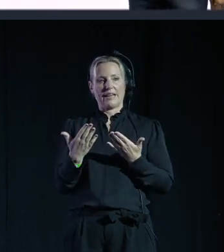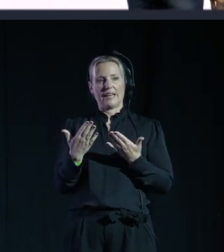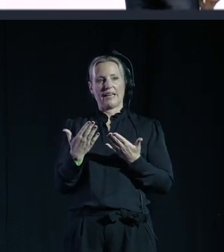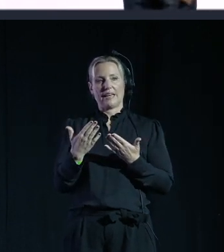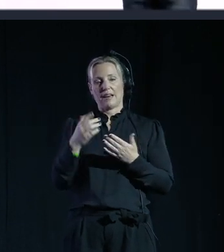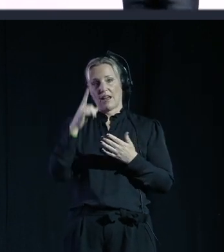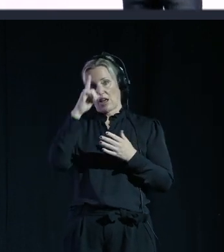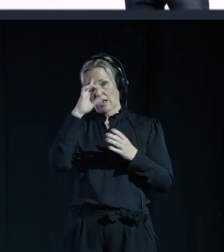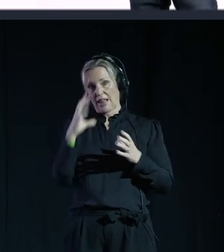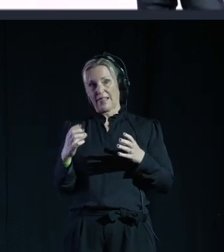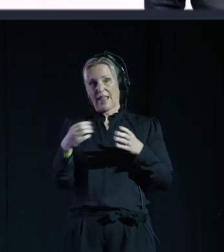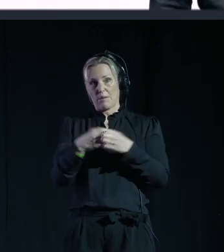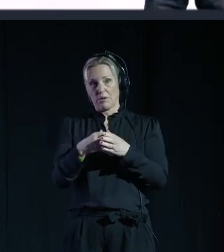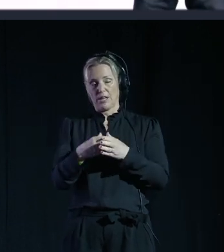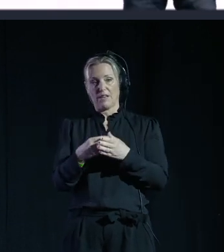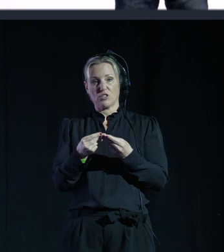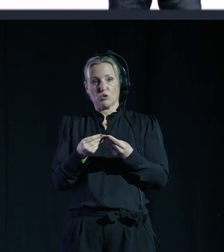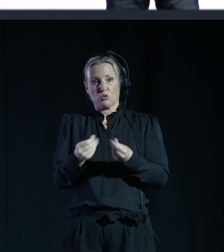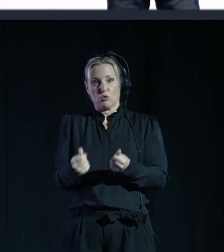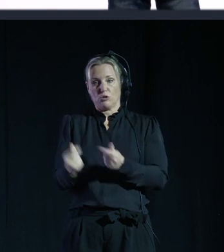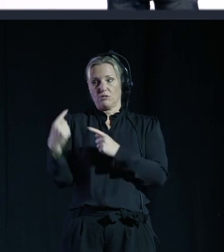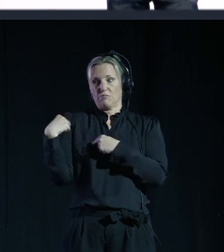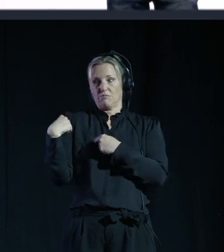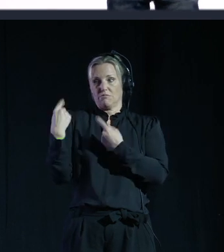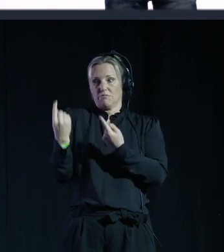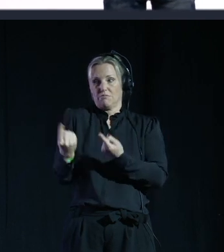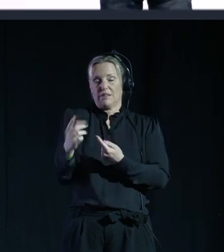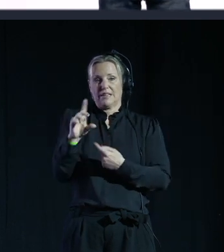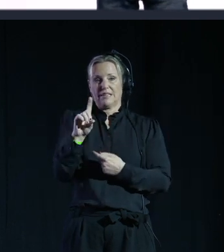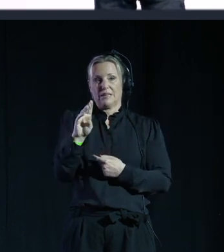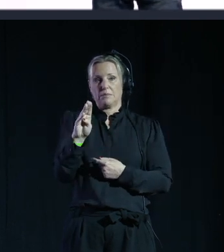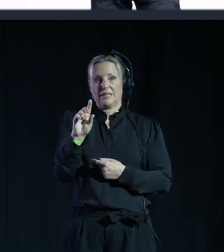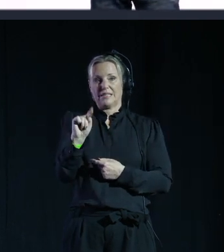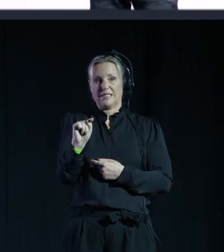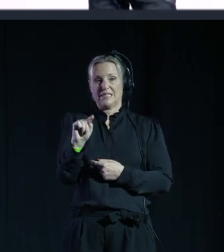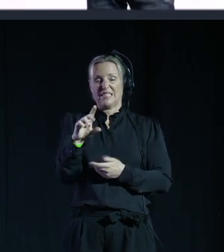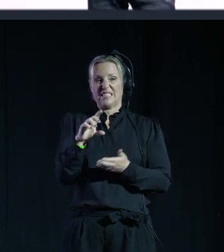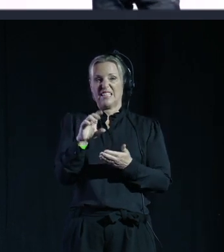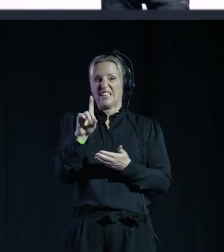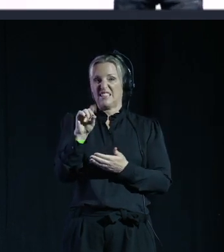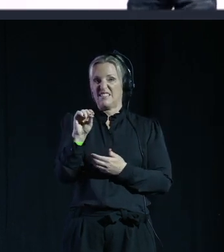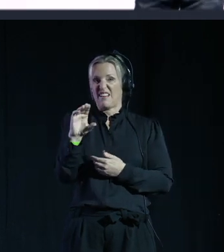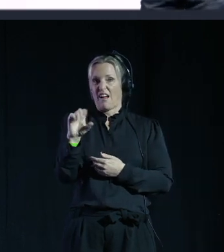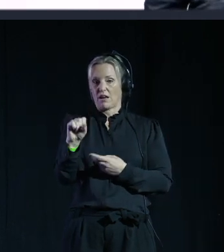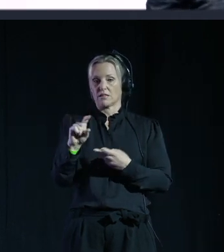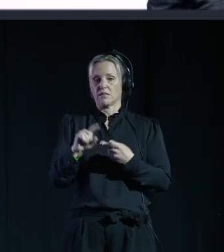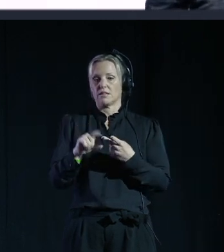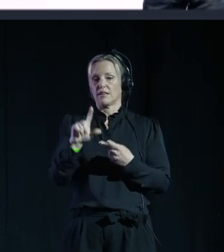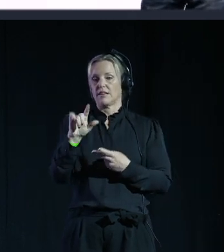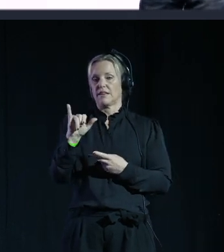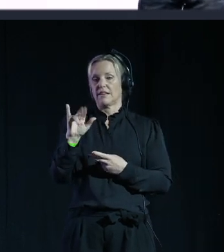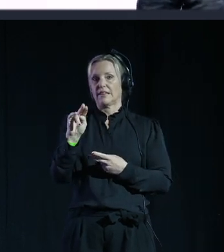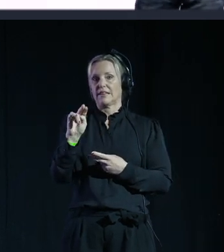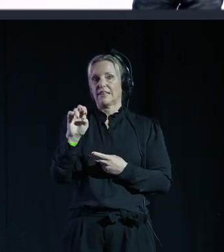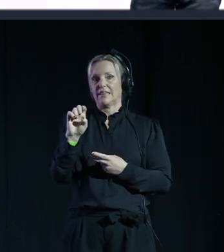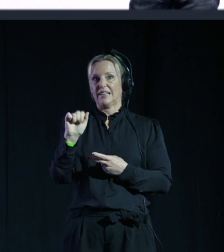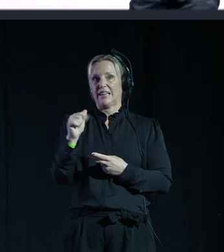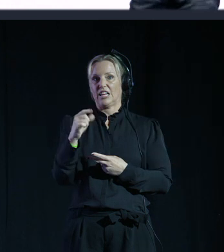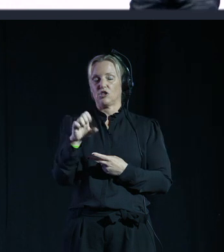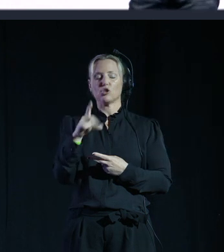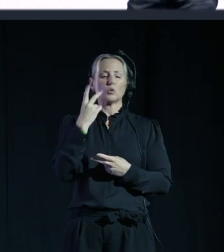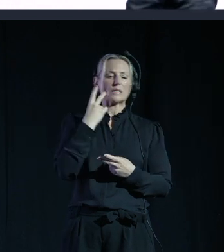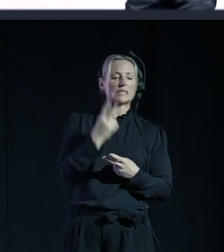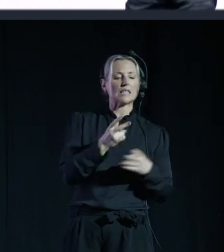now, and that includes things like DBT docs, our lineage, which gives you information about where things are in your